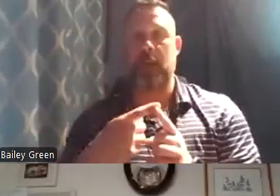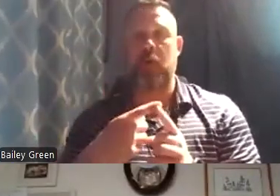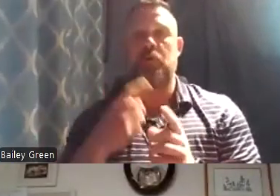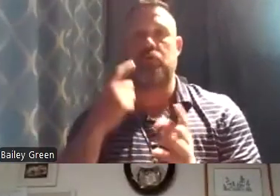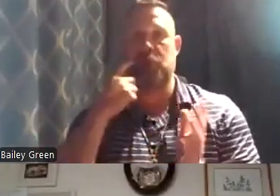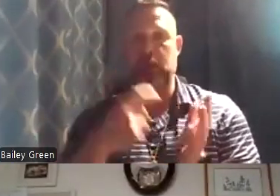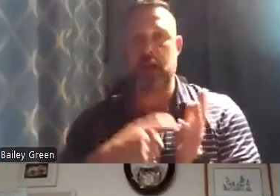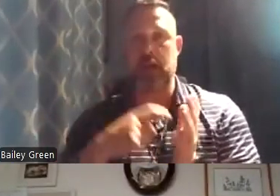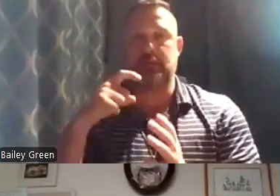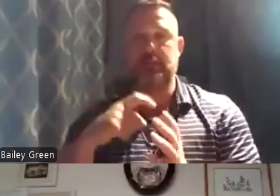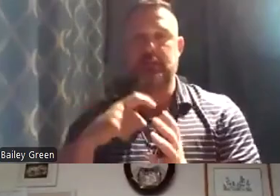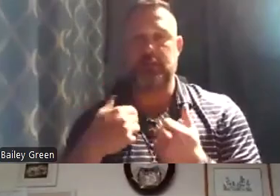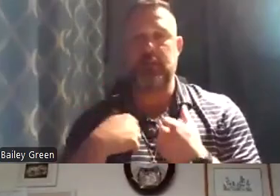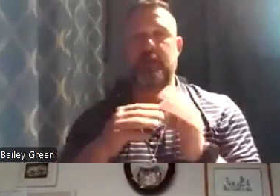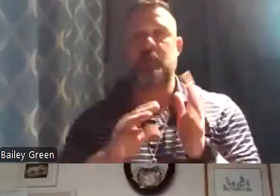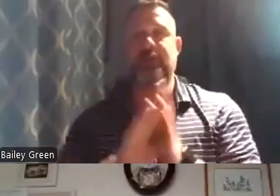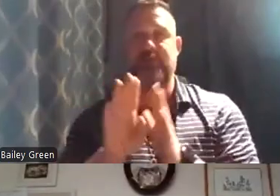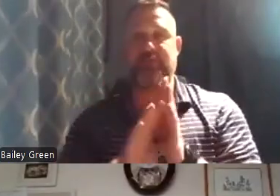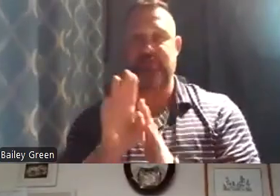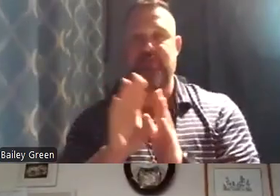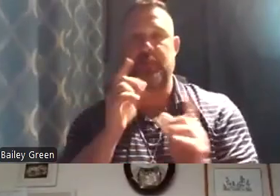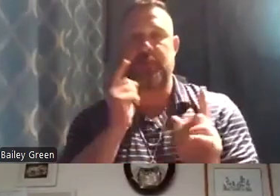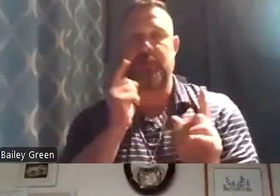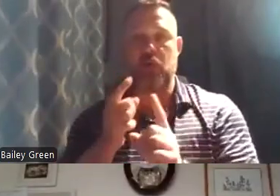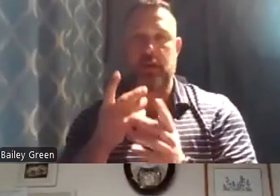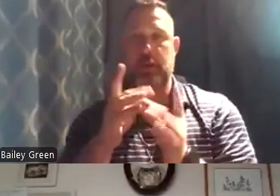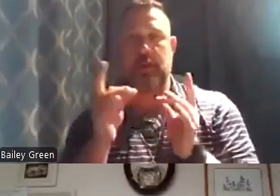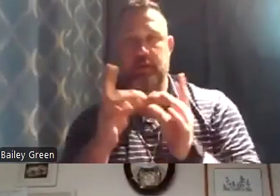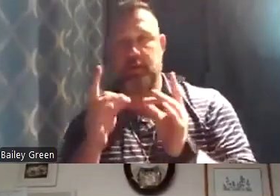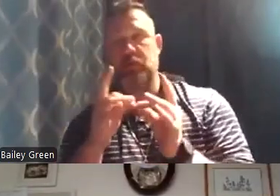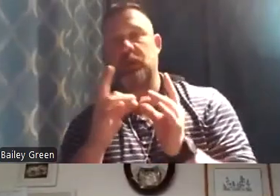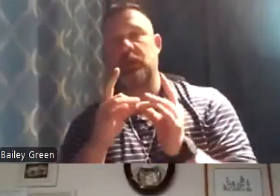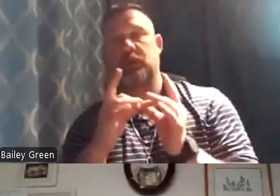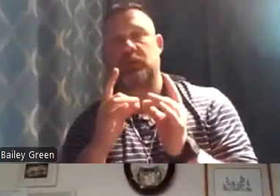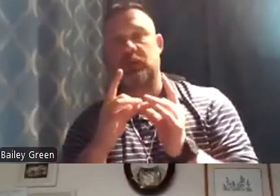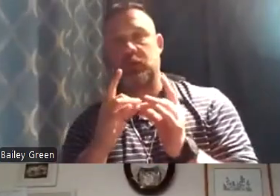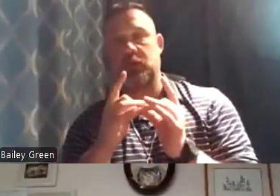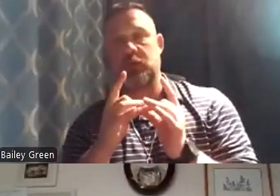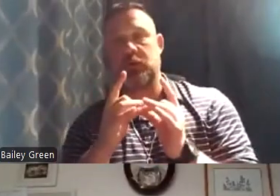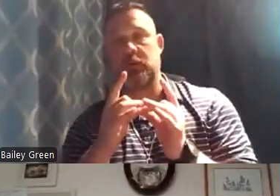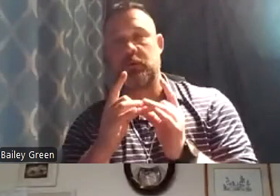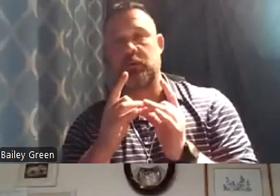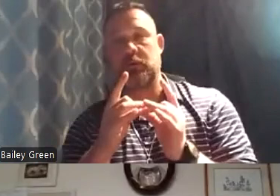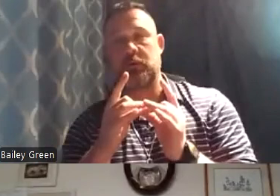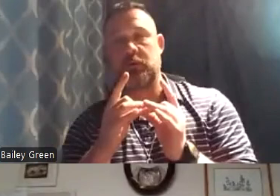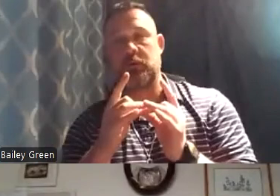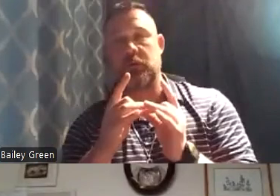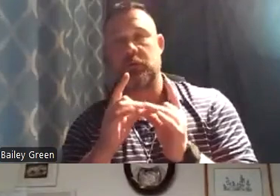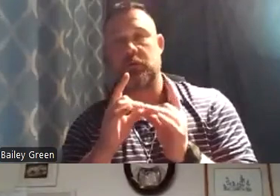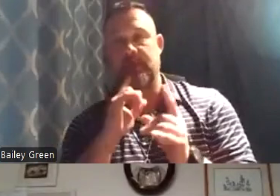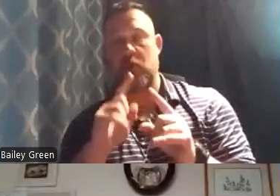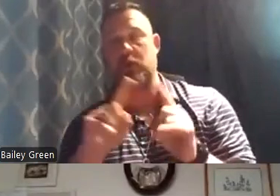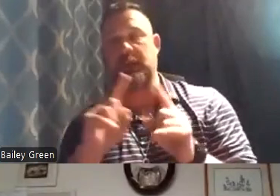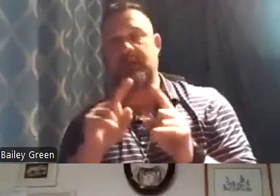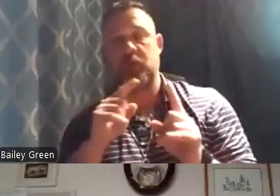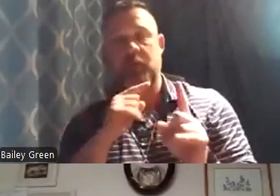recognizing the needs that they have, and developing targeted messaging that resonates for the different